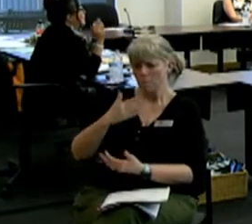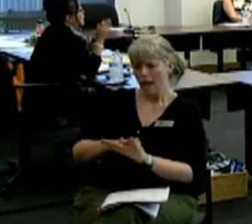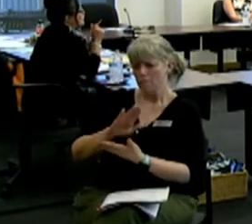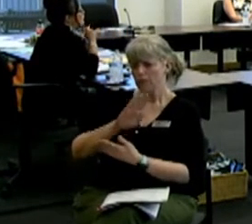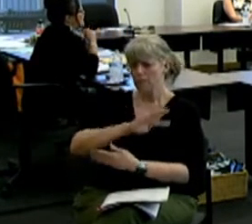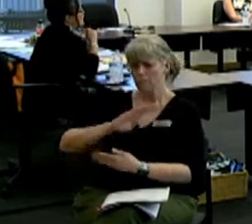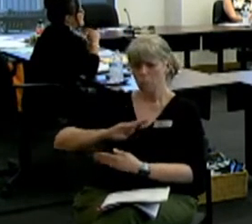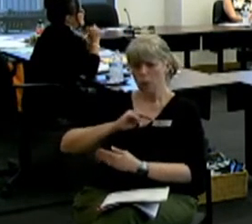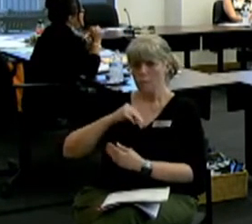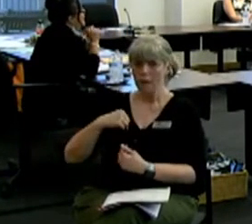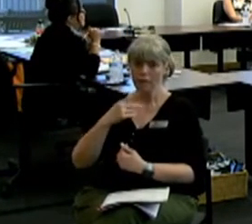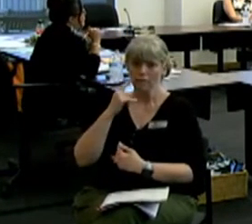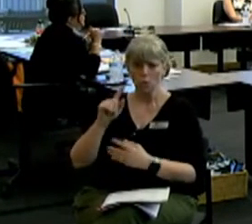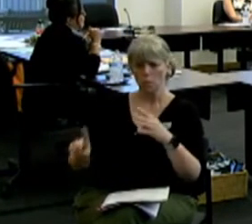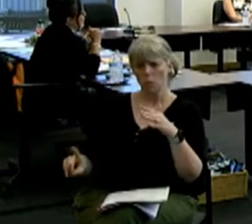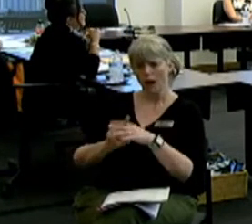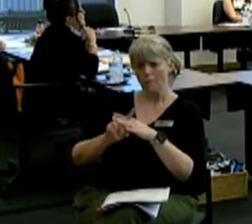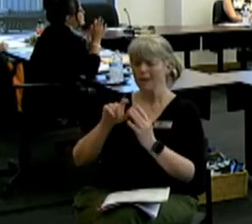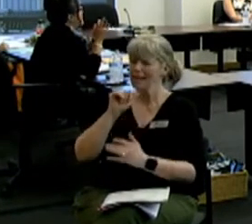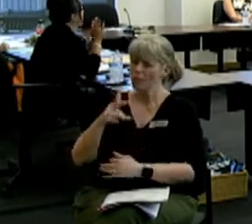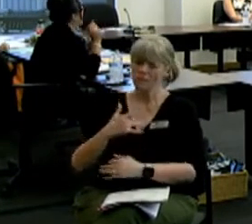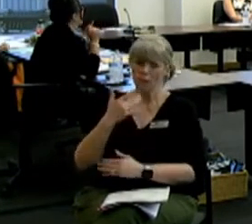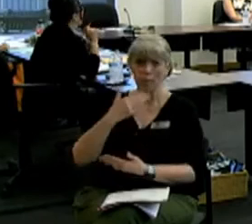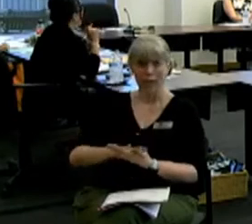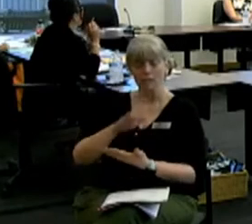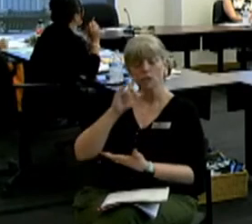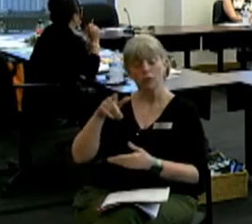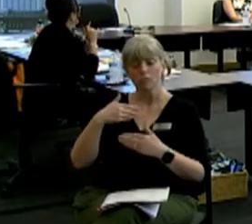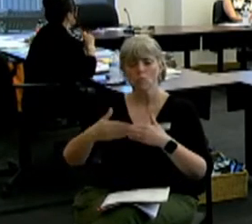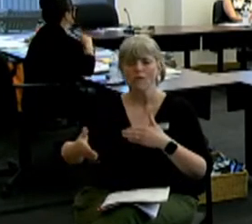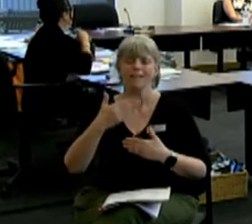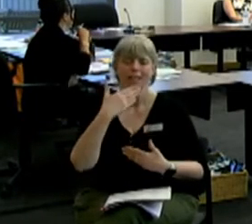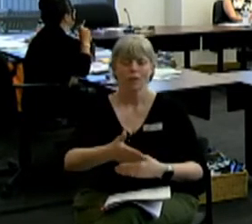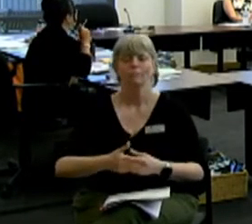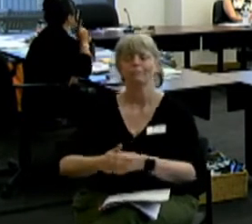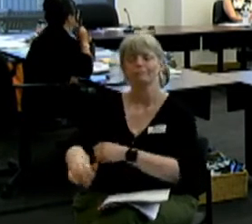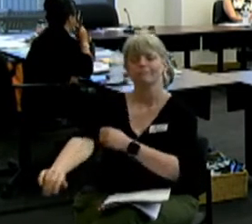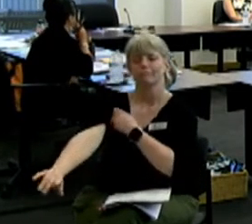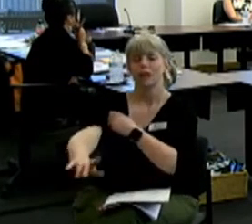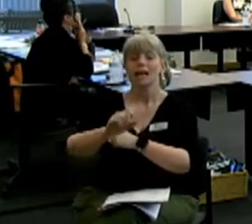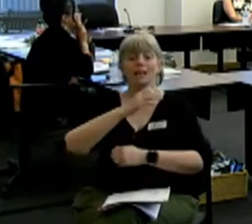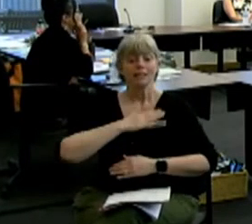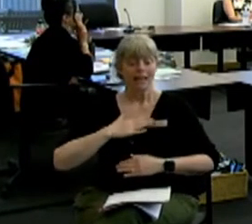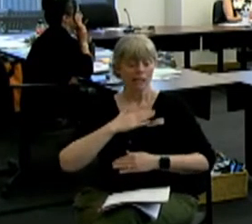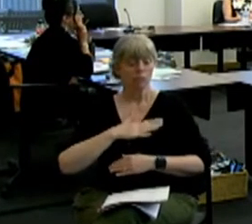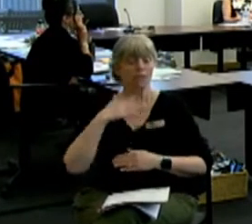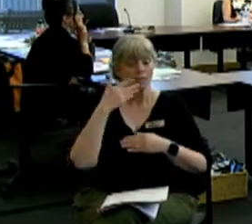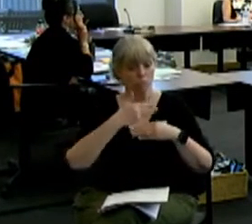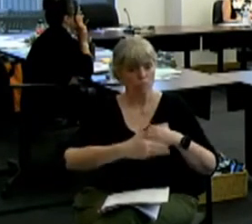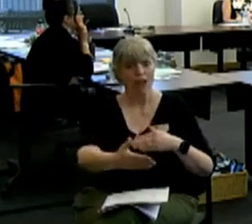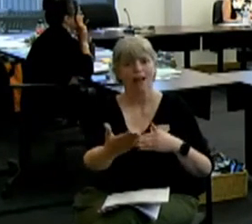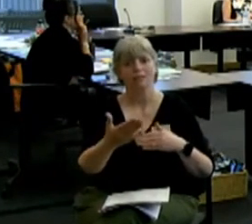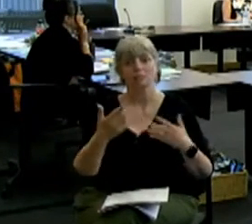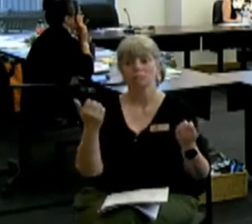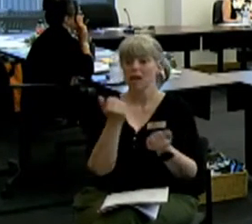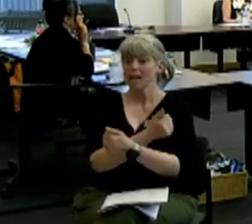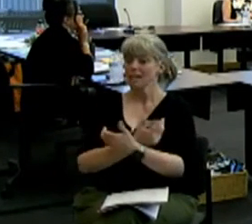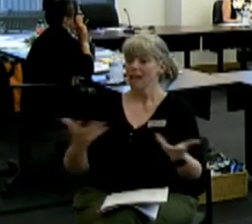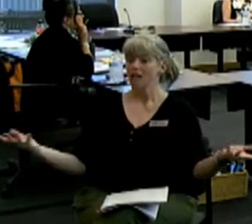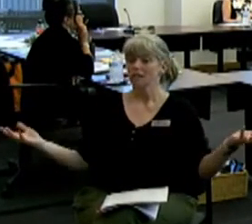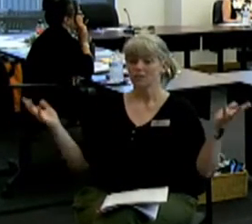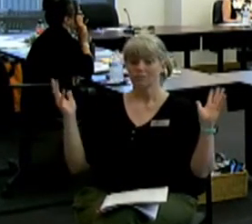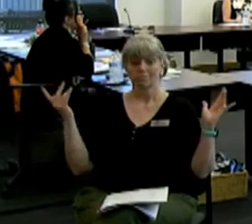board member for bringing this up, and I don't feel bad. So yeah, we can move on now. Thank you. Good. Yes, please move on. We have anything